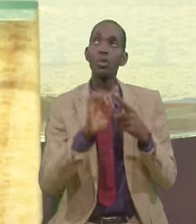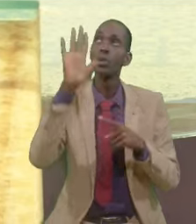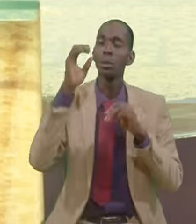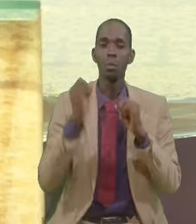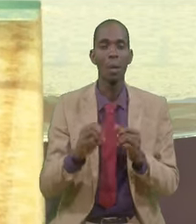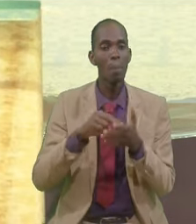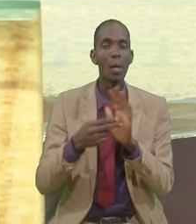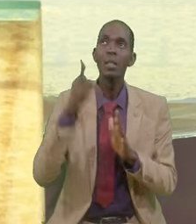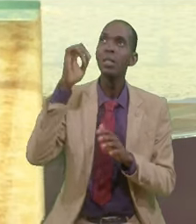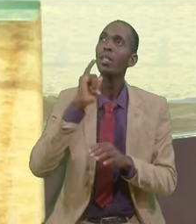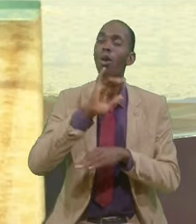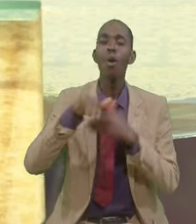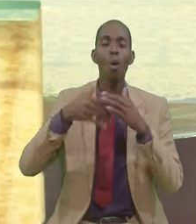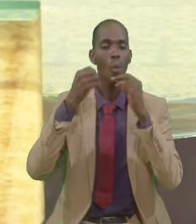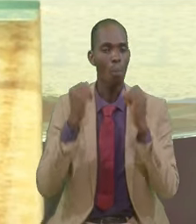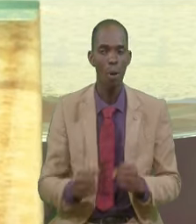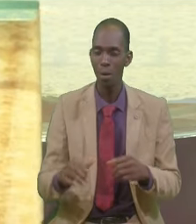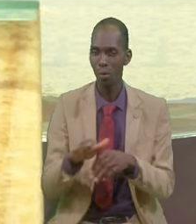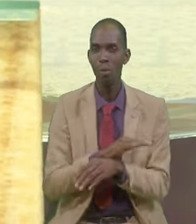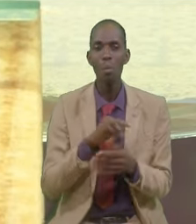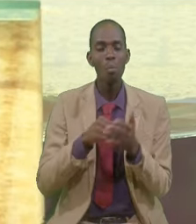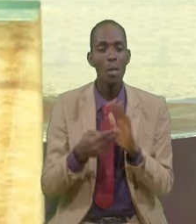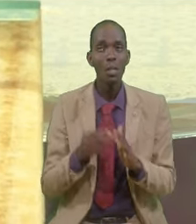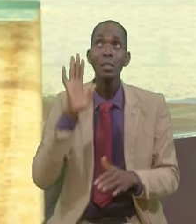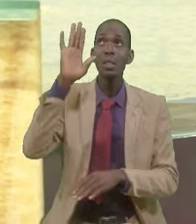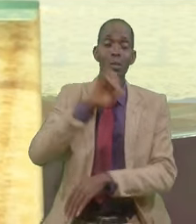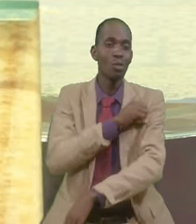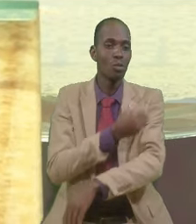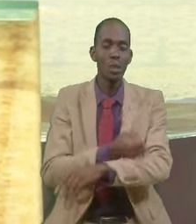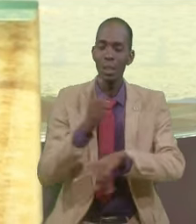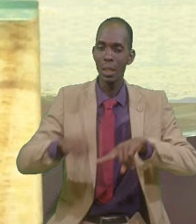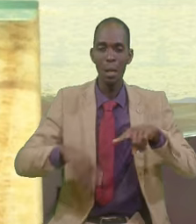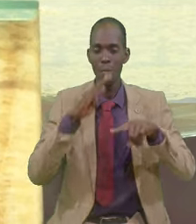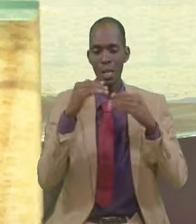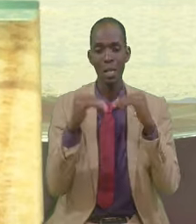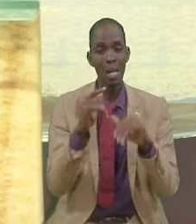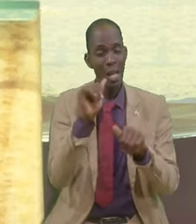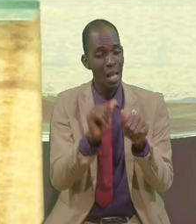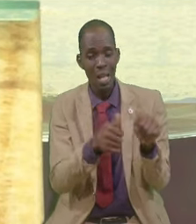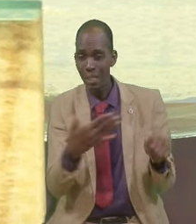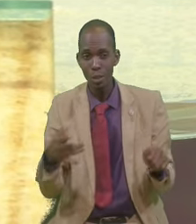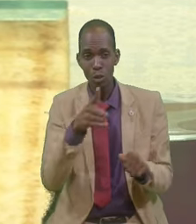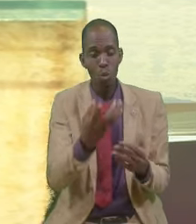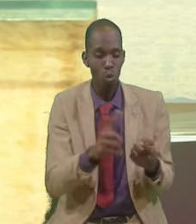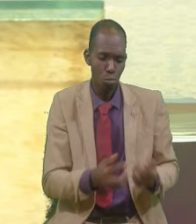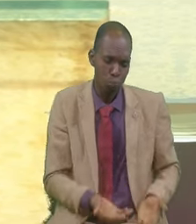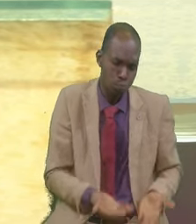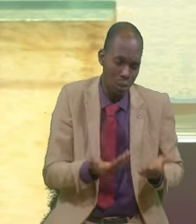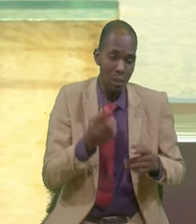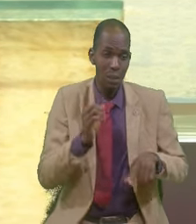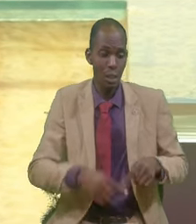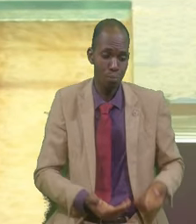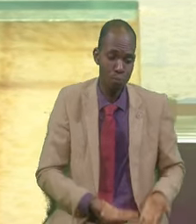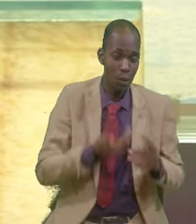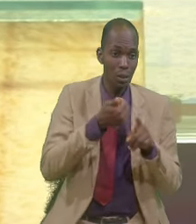powerful. That means there's no limit to his strength. Anything you want to carry, you cannot carry. The Almighty is so powerful